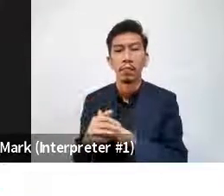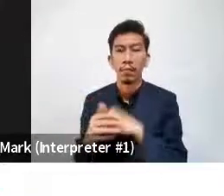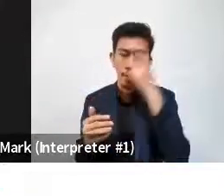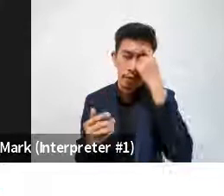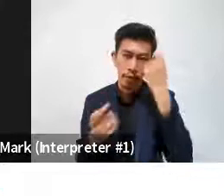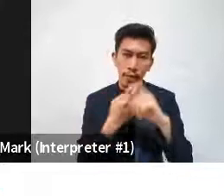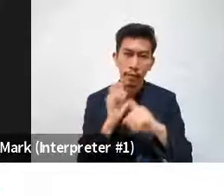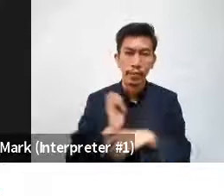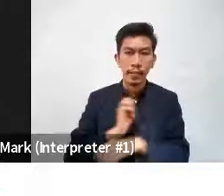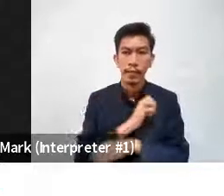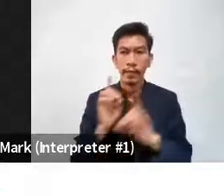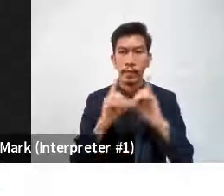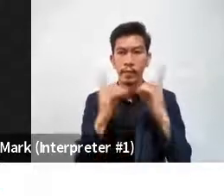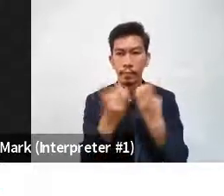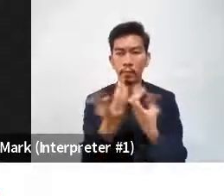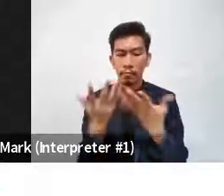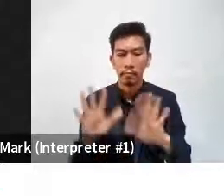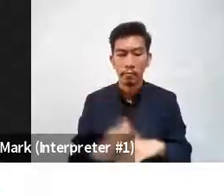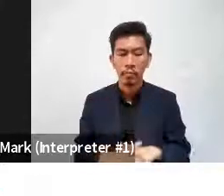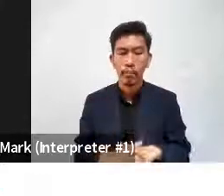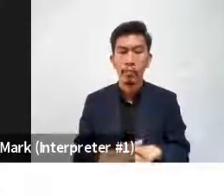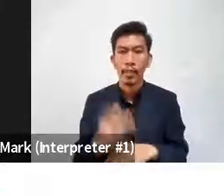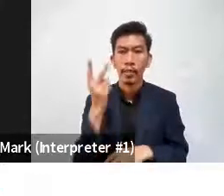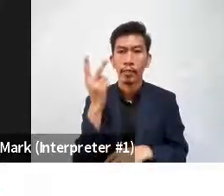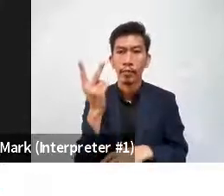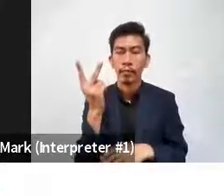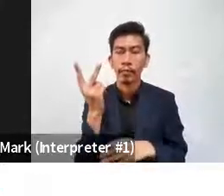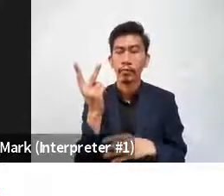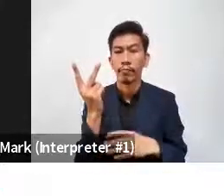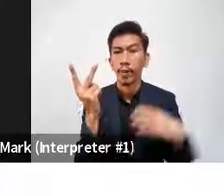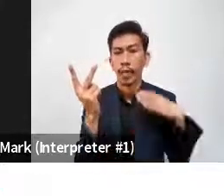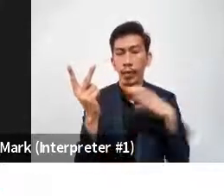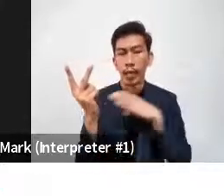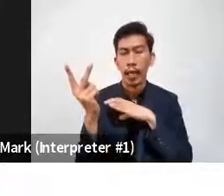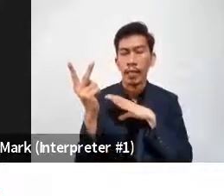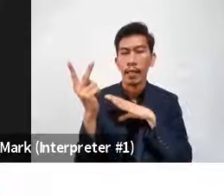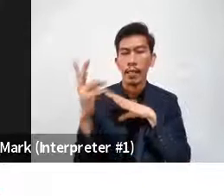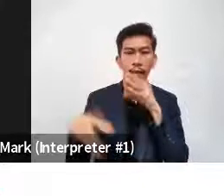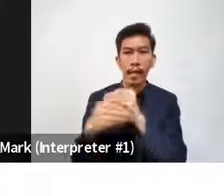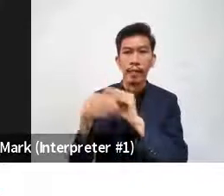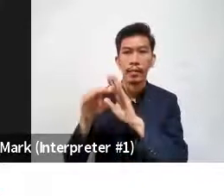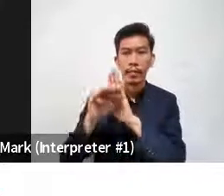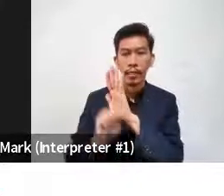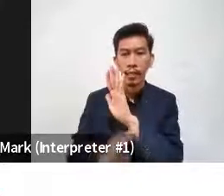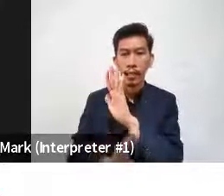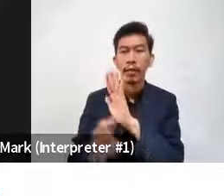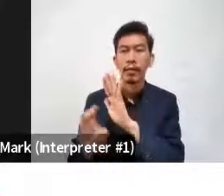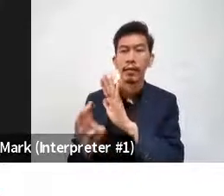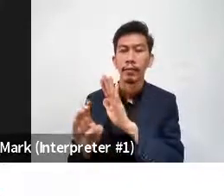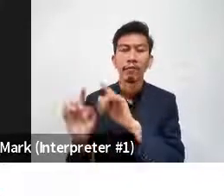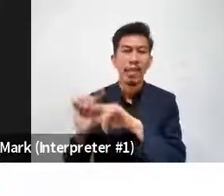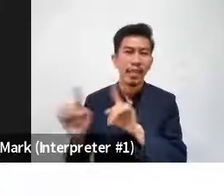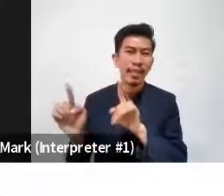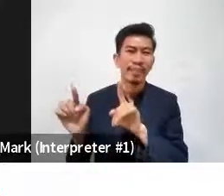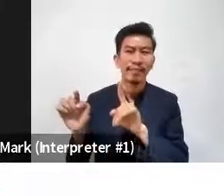executive department, and through congressional insertion, it will be materialized, but unfortunately